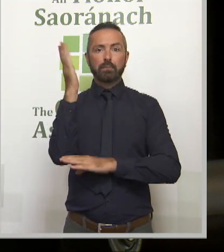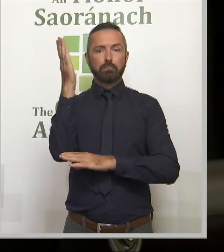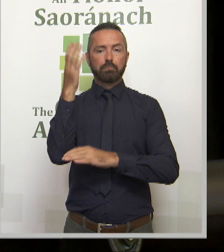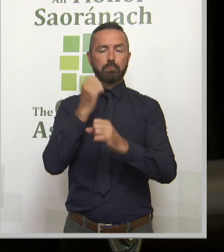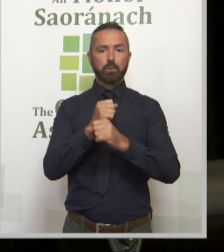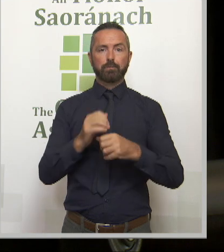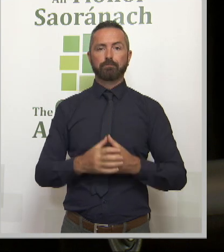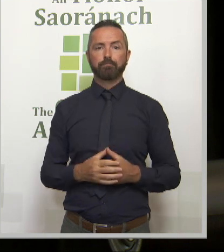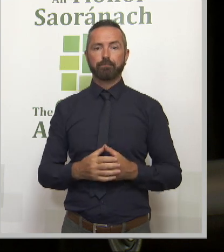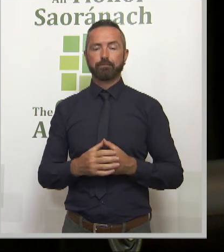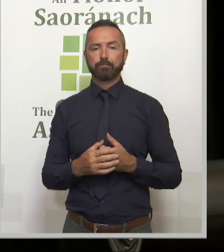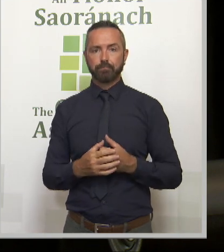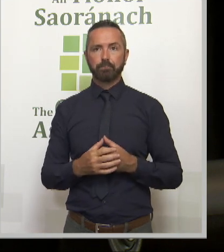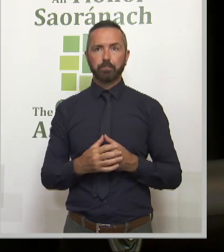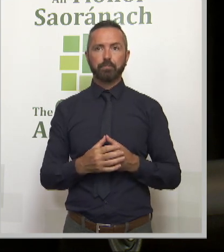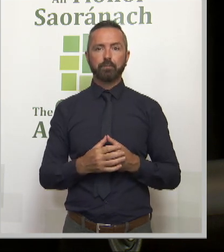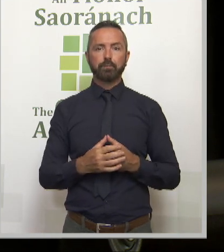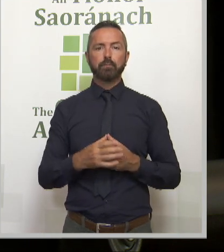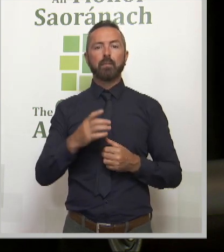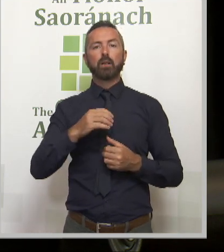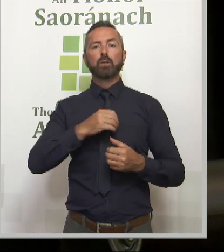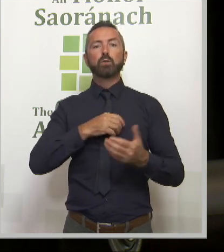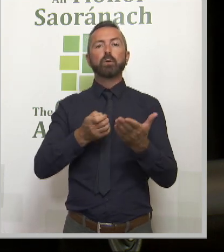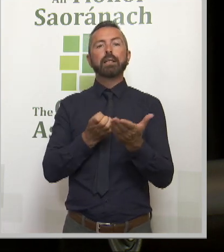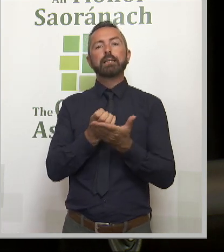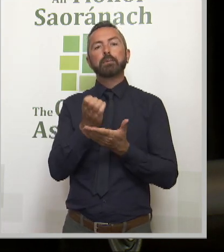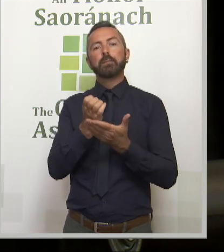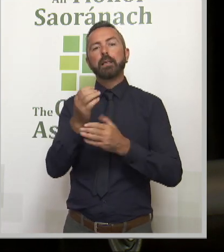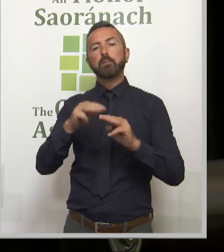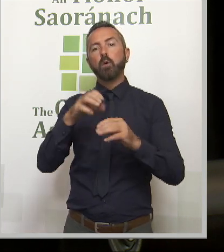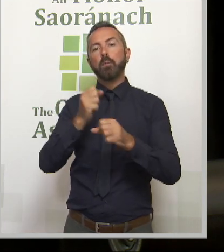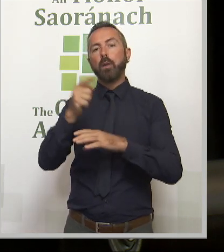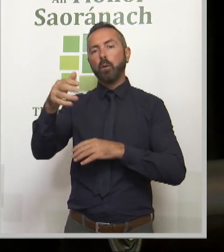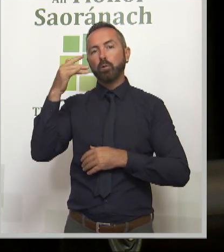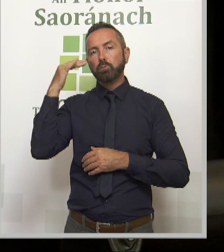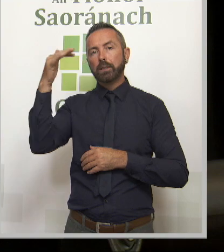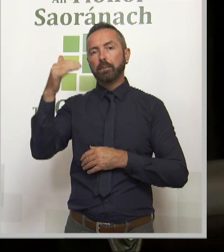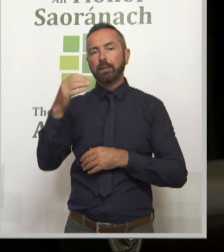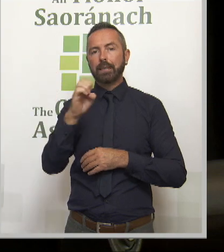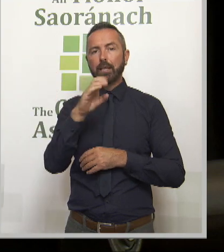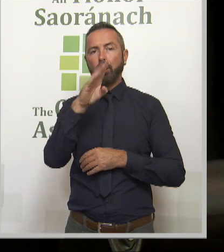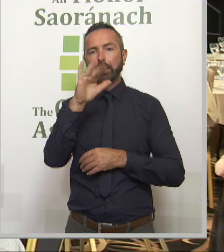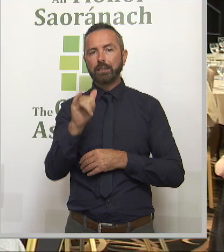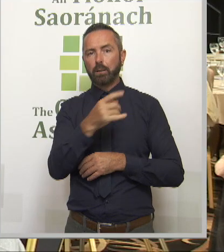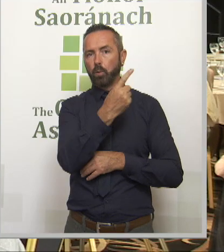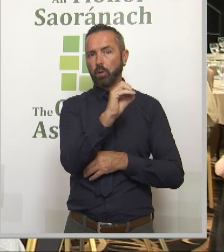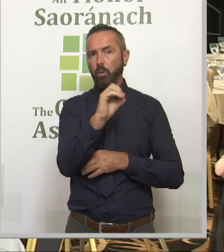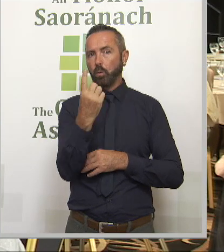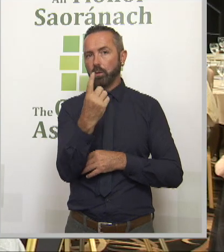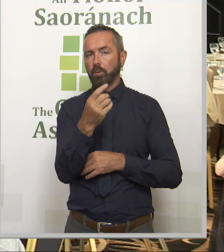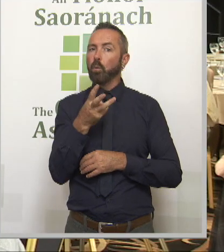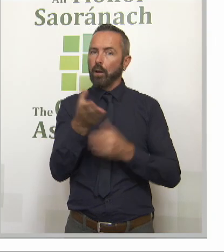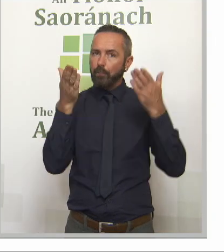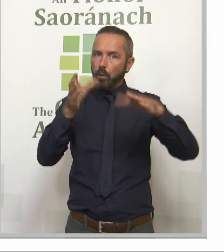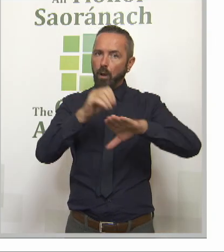about. And so to explain those principles, this Ecology 101, we're going to focus